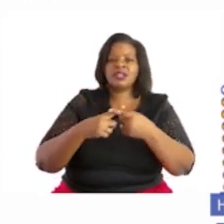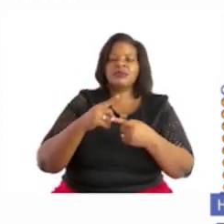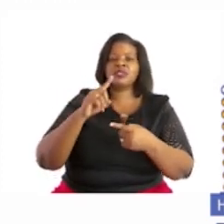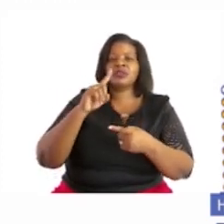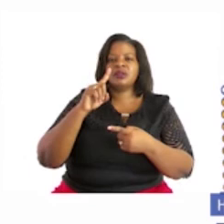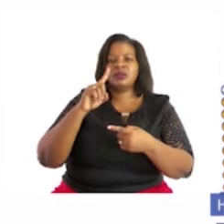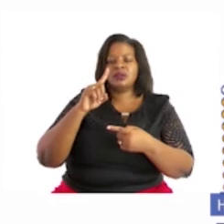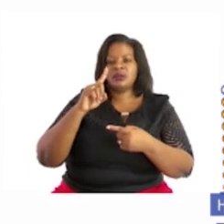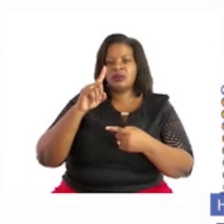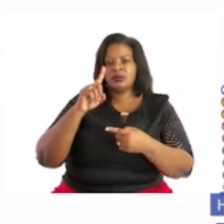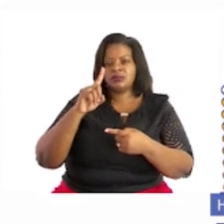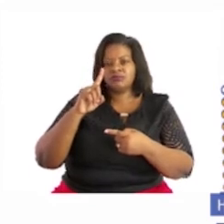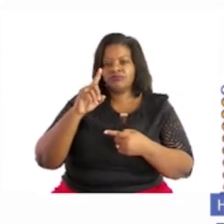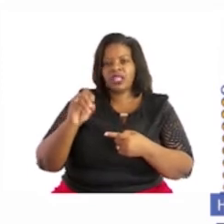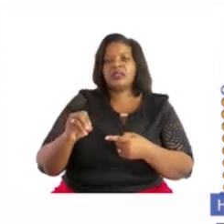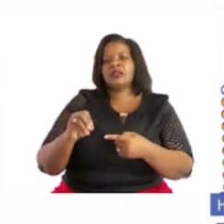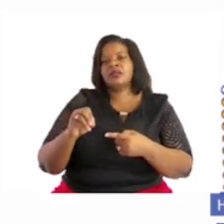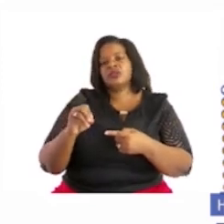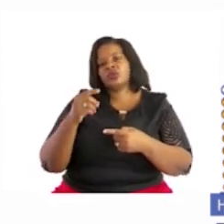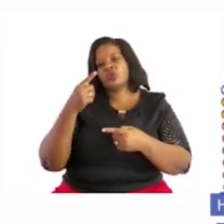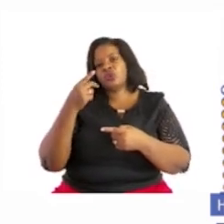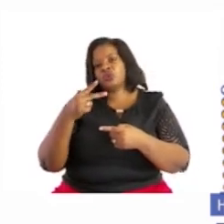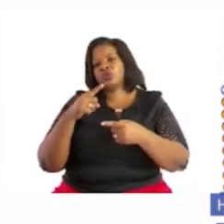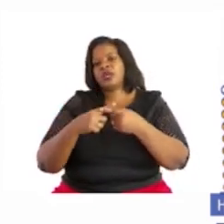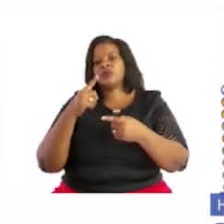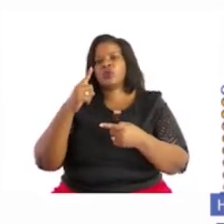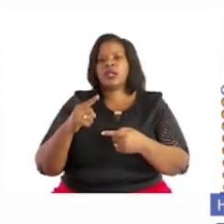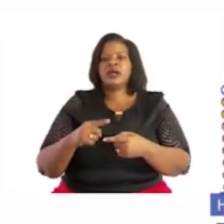Let's try some more example together.